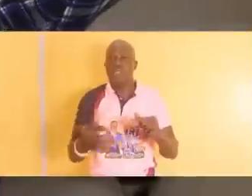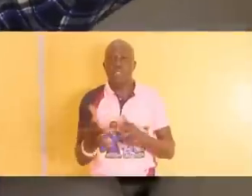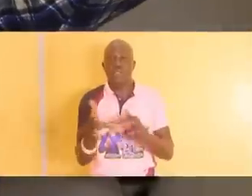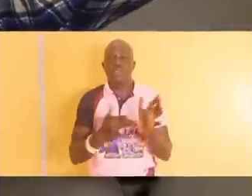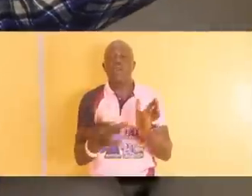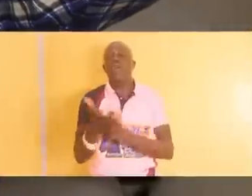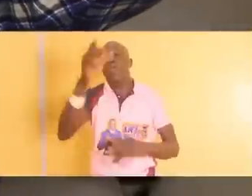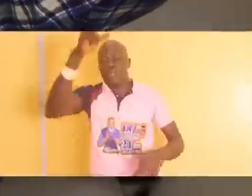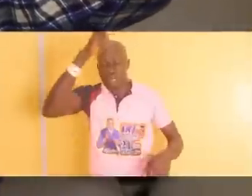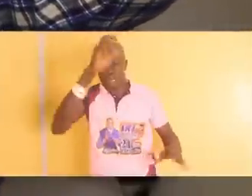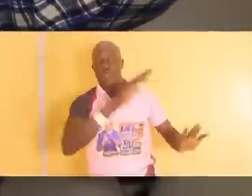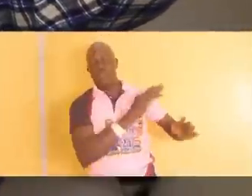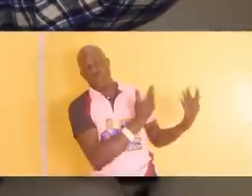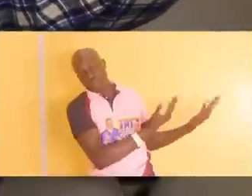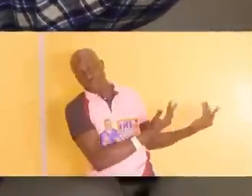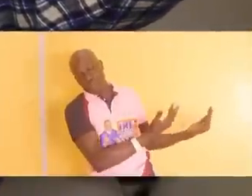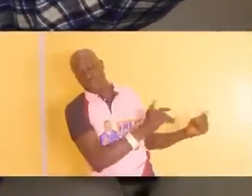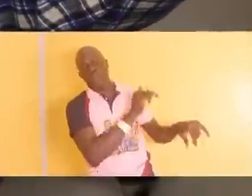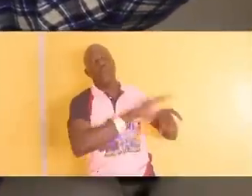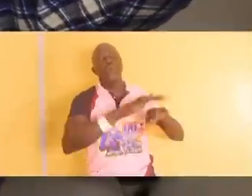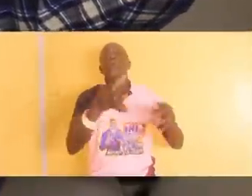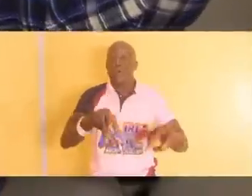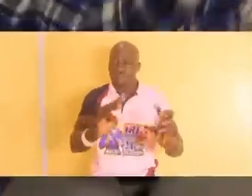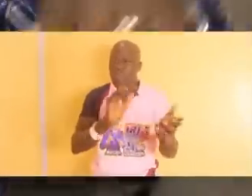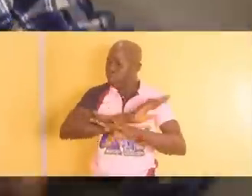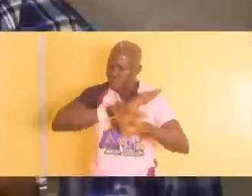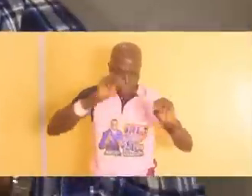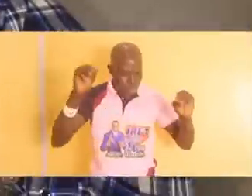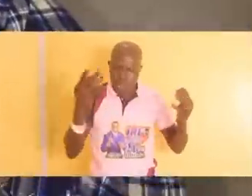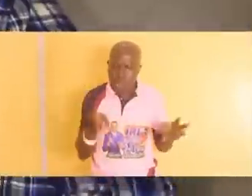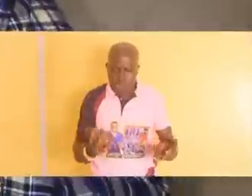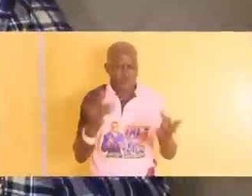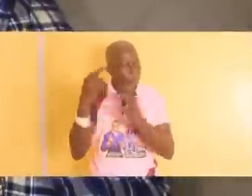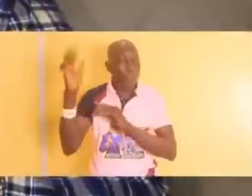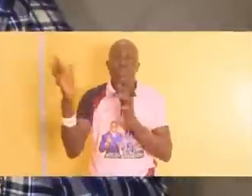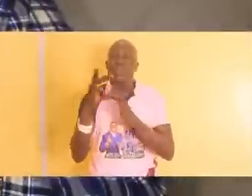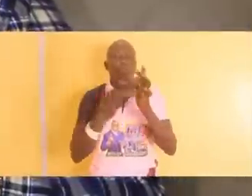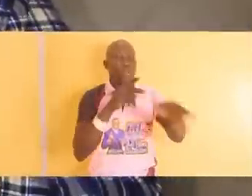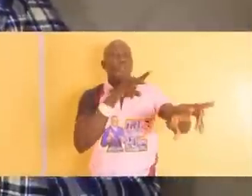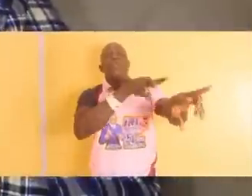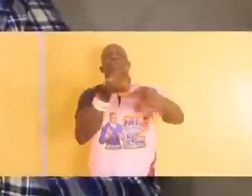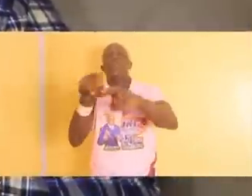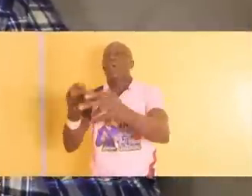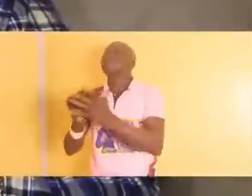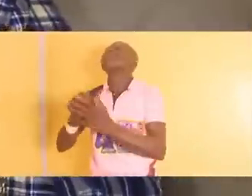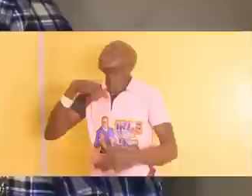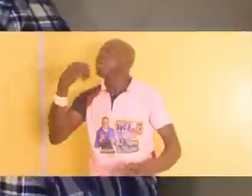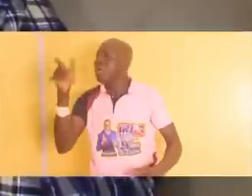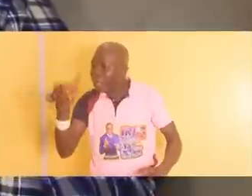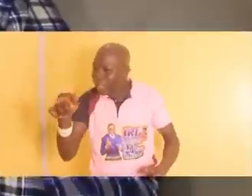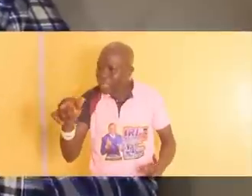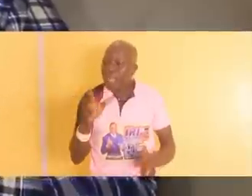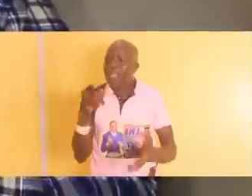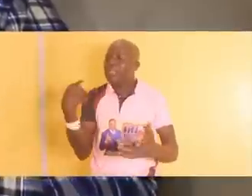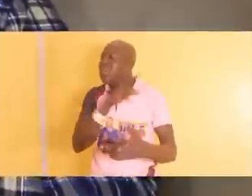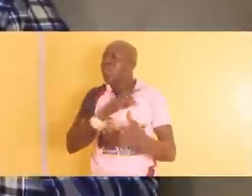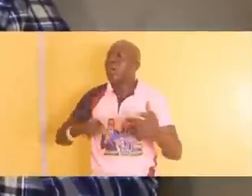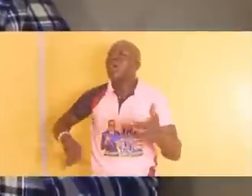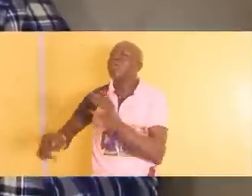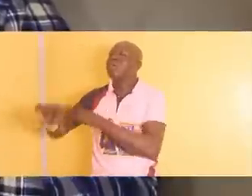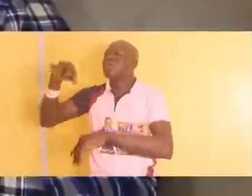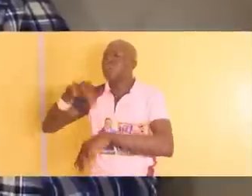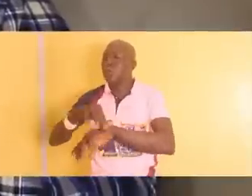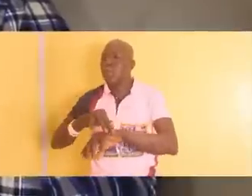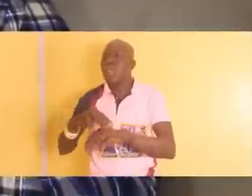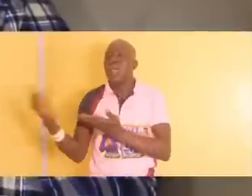Christ our Lord was coming, Satan that there is no way for you to pass. Jesus looked at him and said, the earth